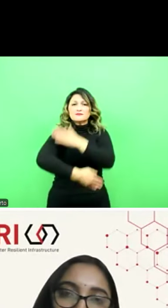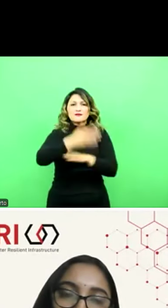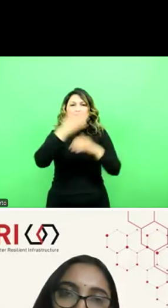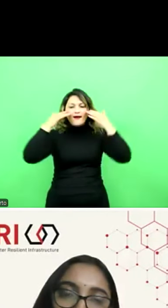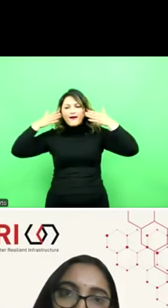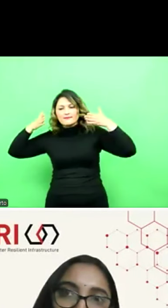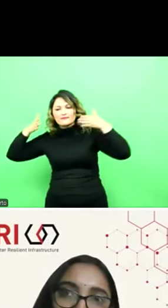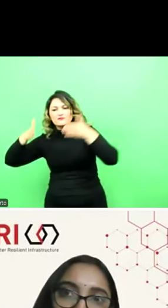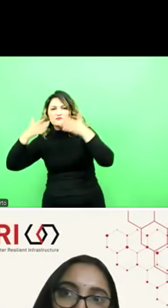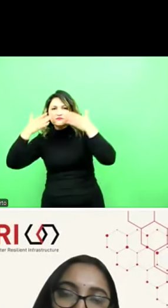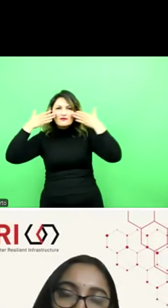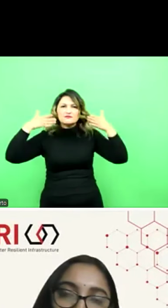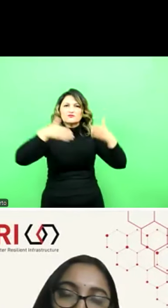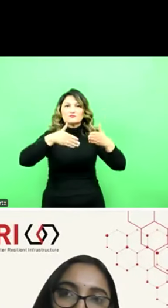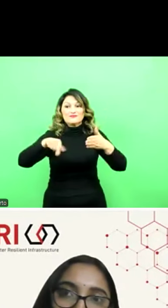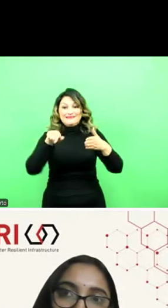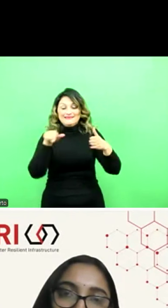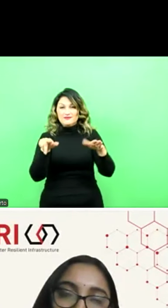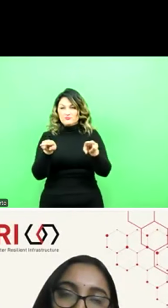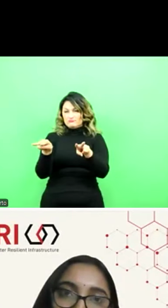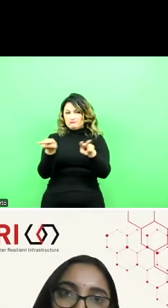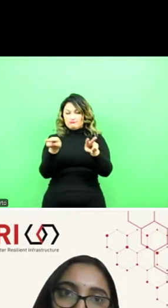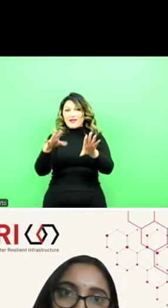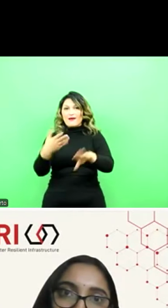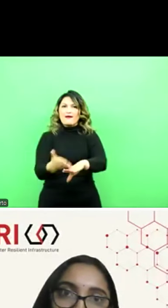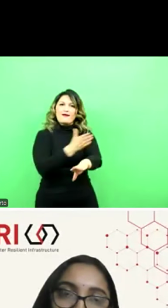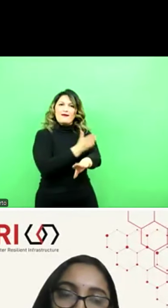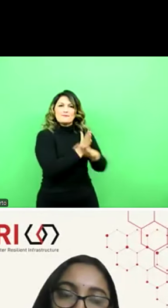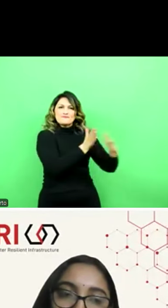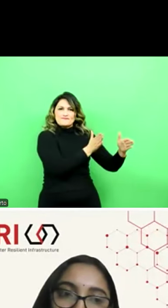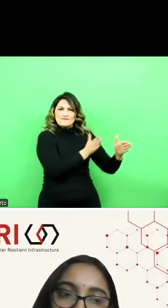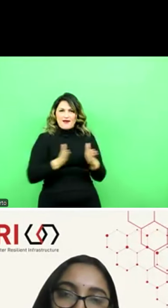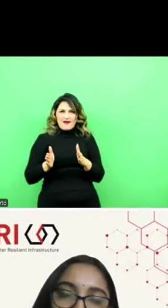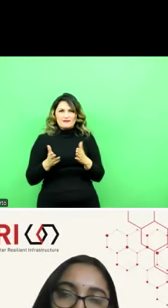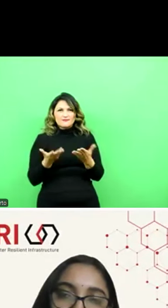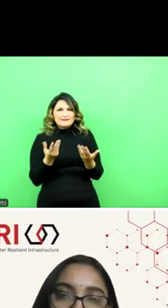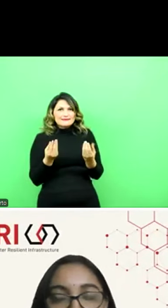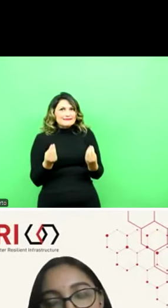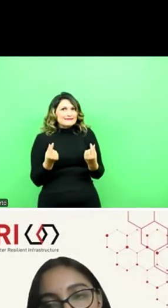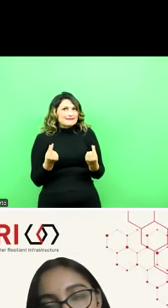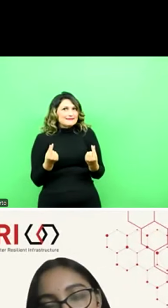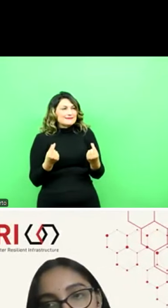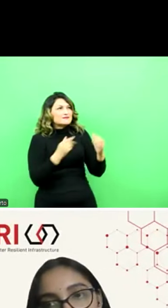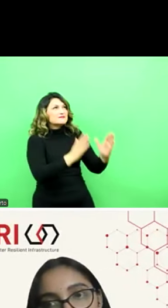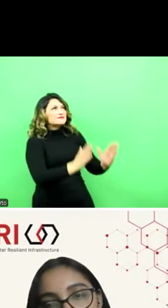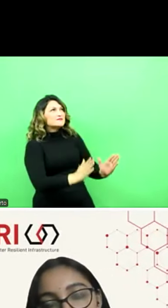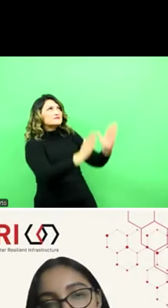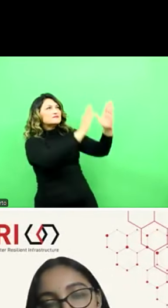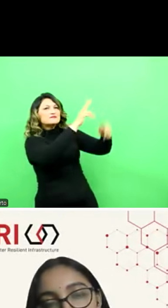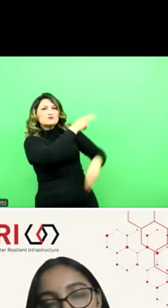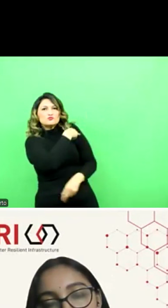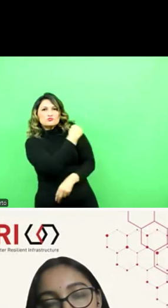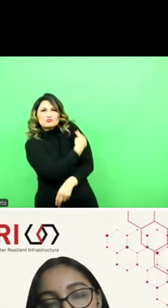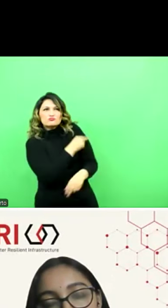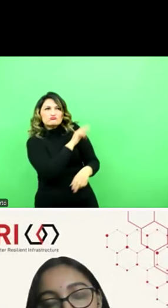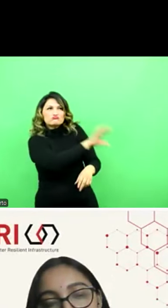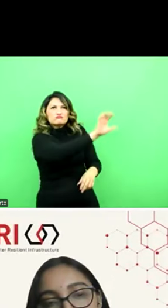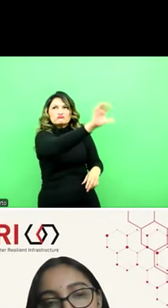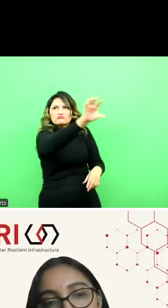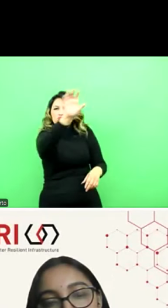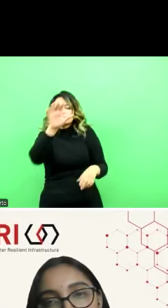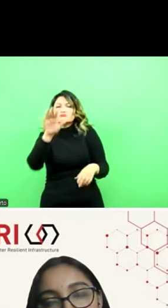So we did CDRI and WHO did capacity building of more than 500 staff covering all the hospitals in